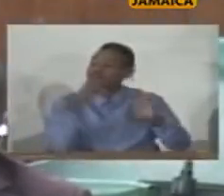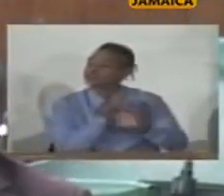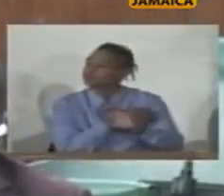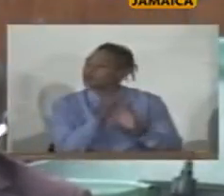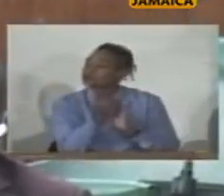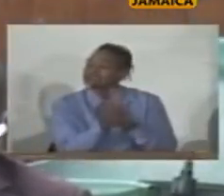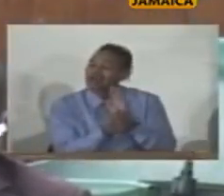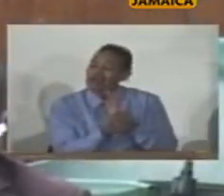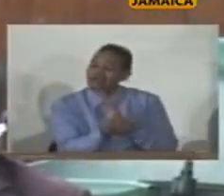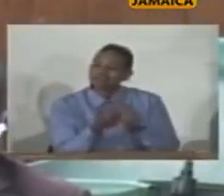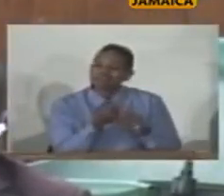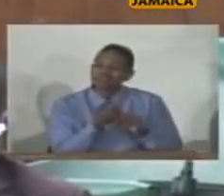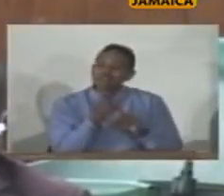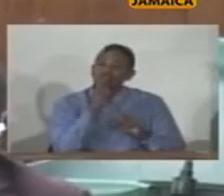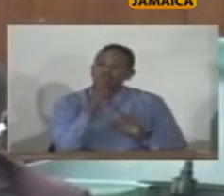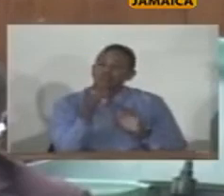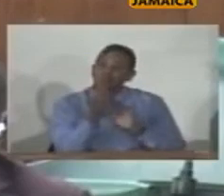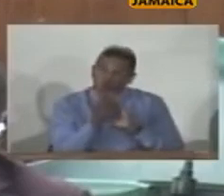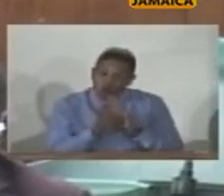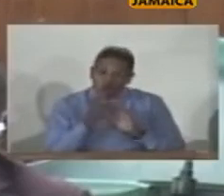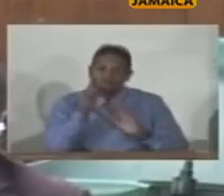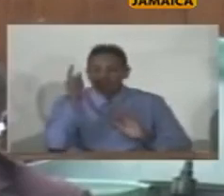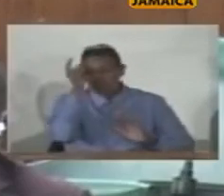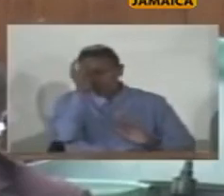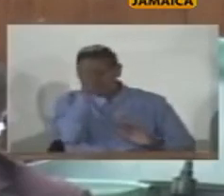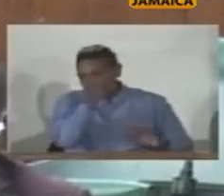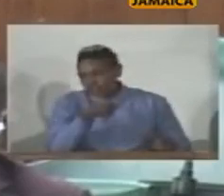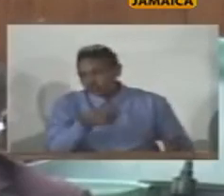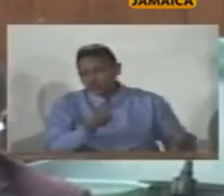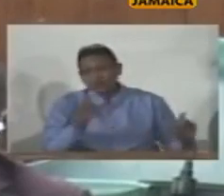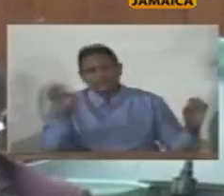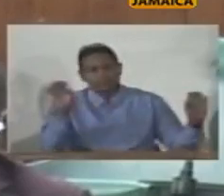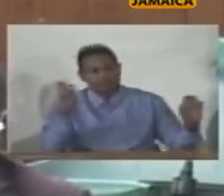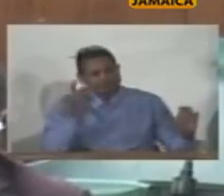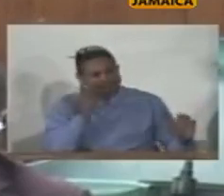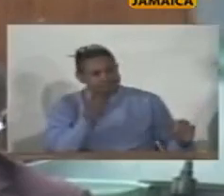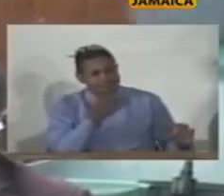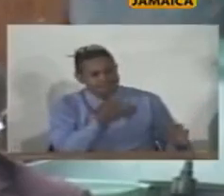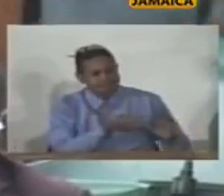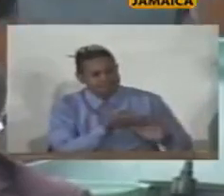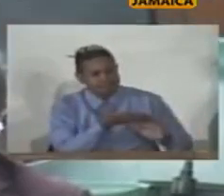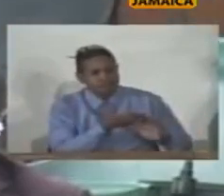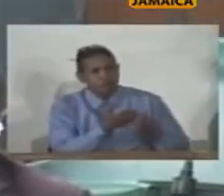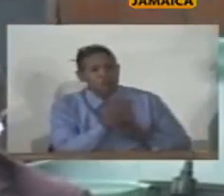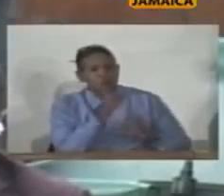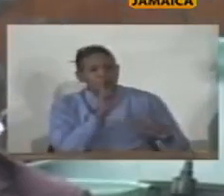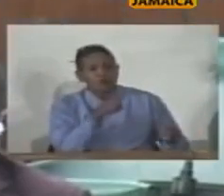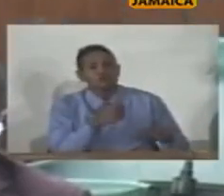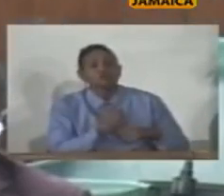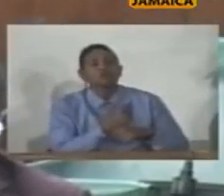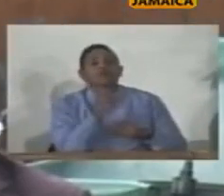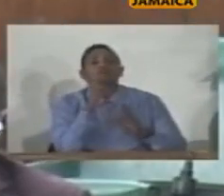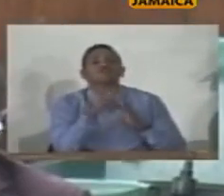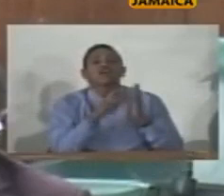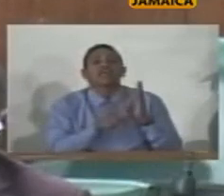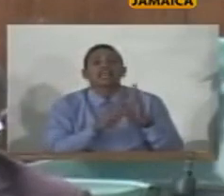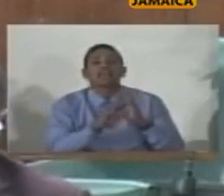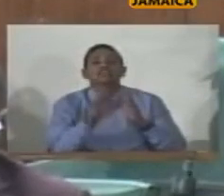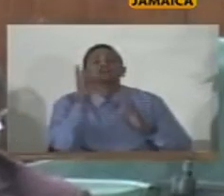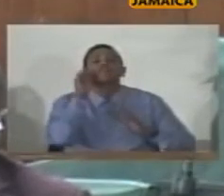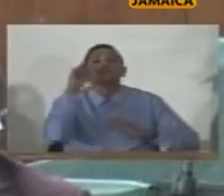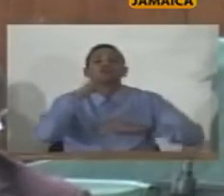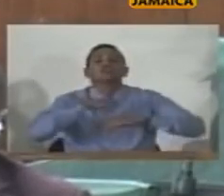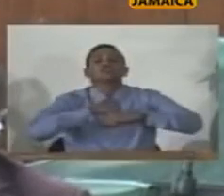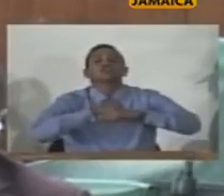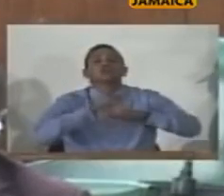Act, it is lawful for the Governor General during a state of public emergency by order to make regulations for securing